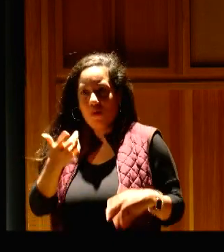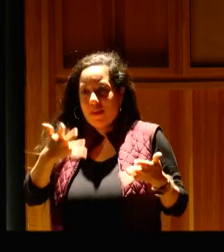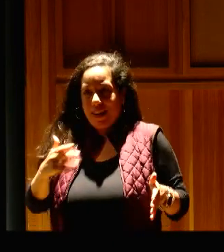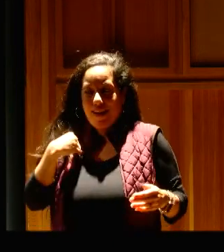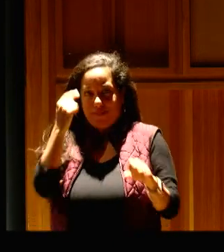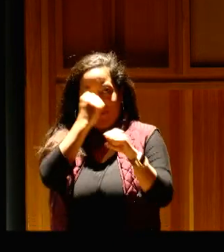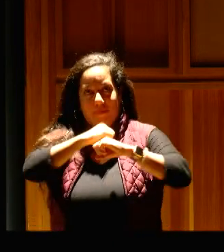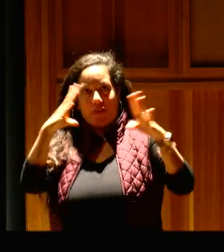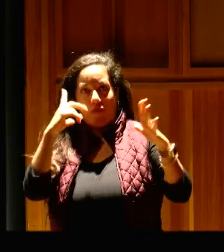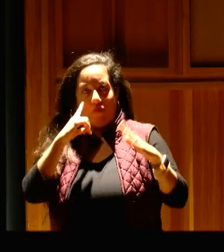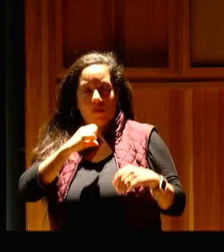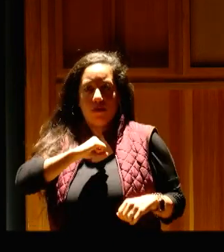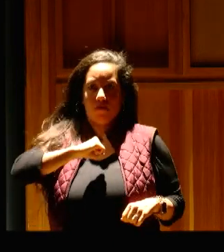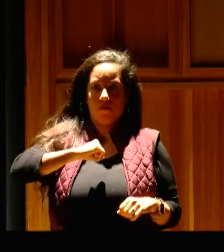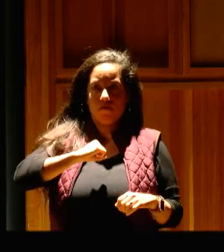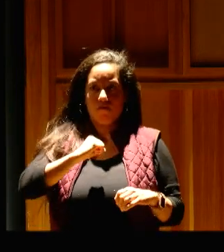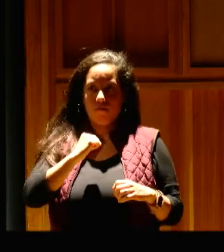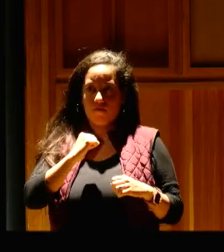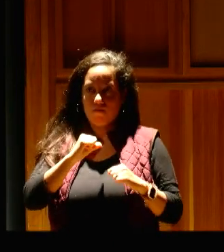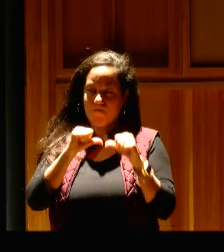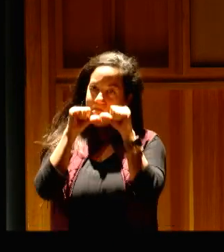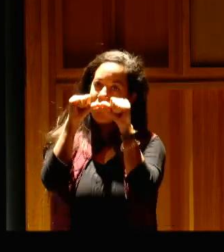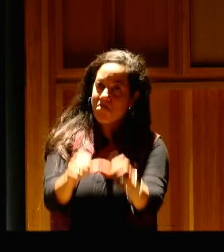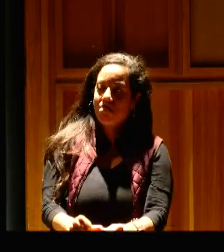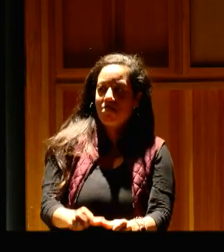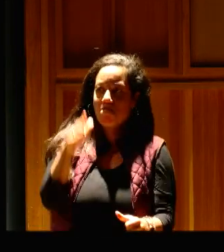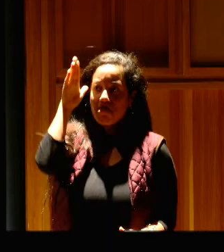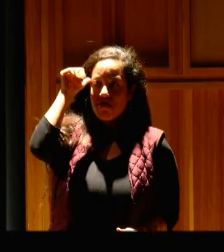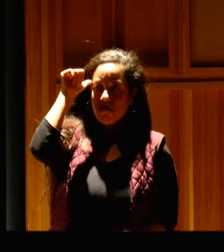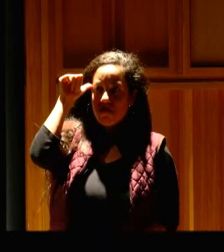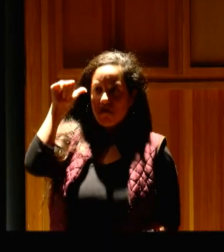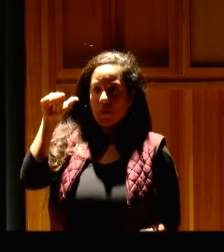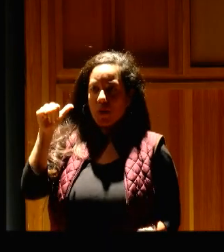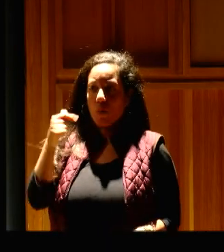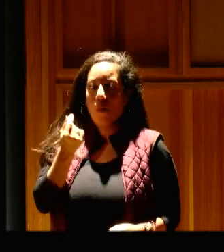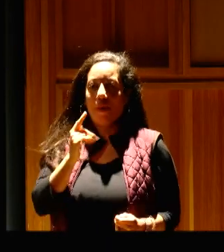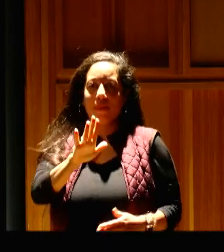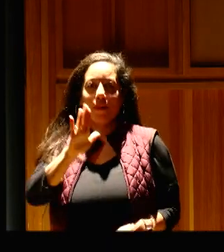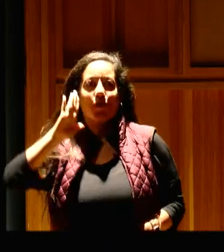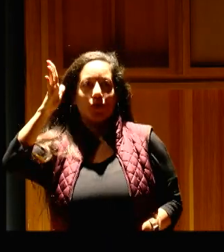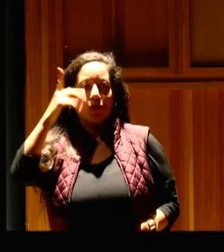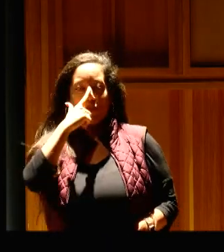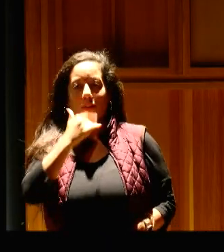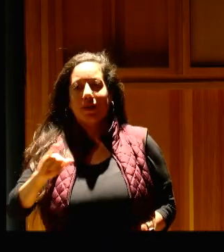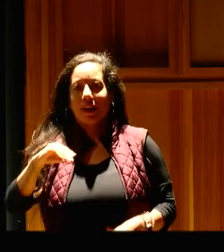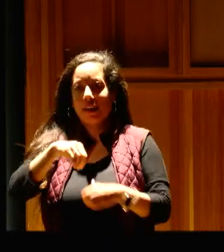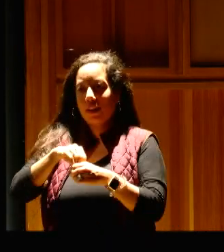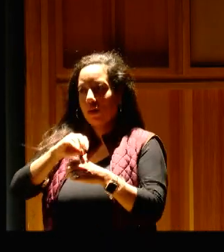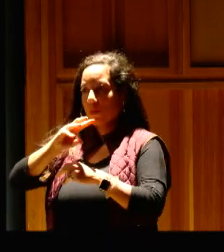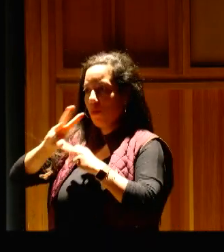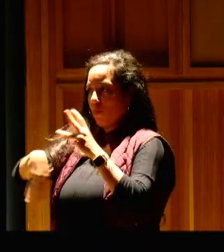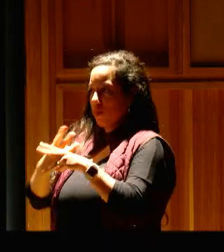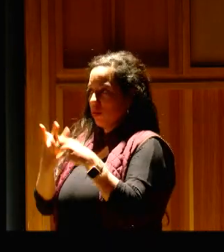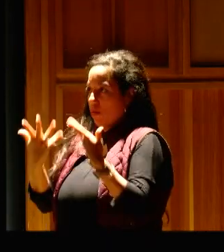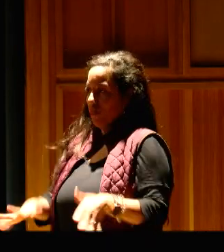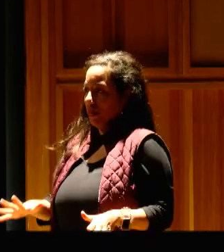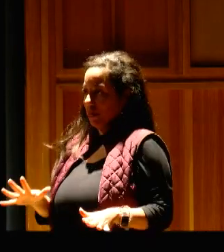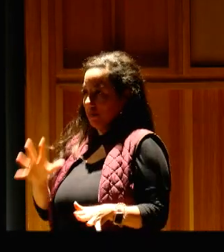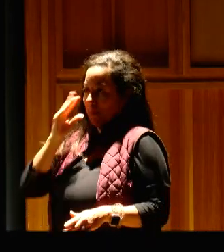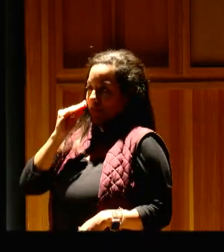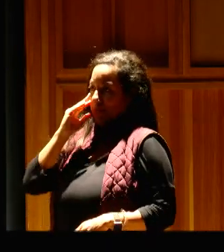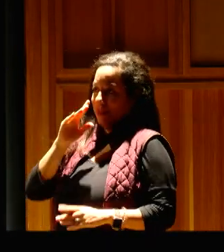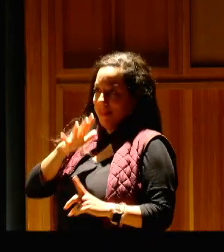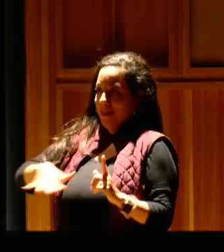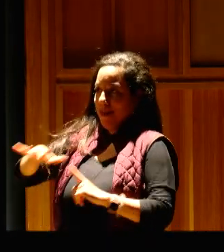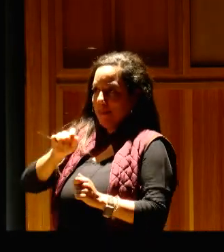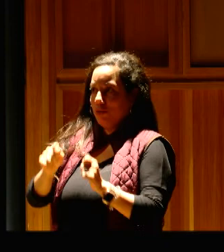resilience, for what their future looked like in a climate-changed world. But what they voiced